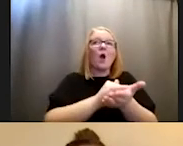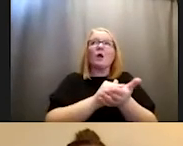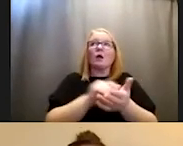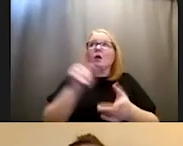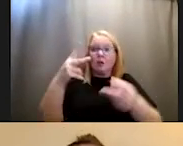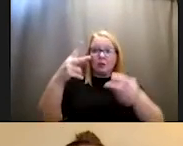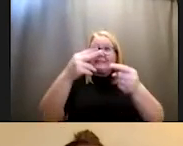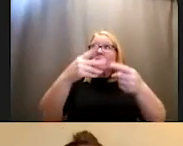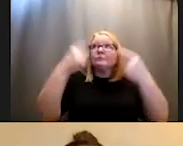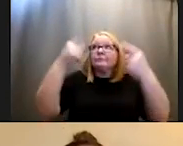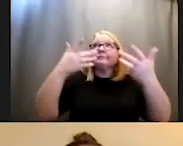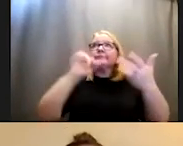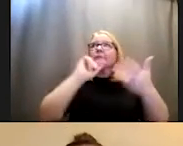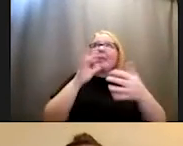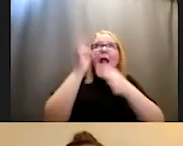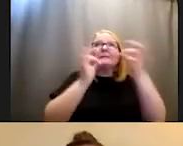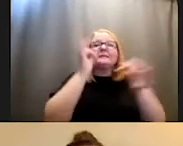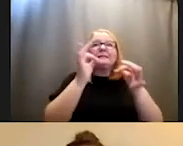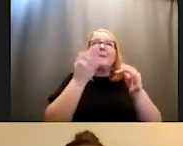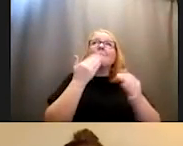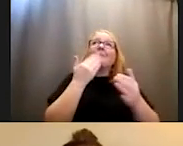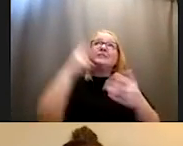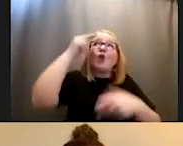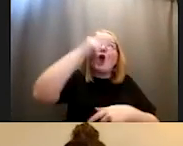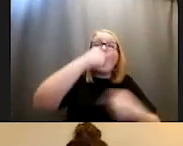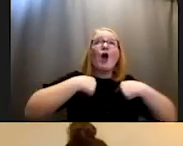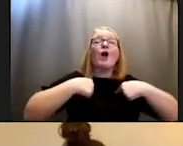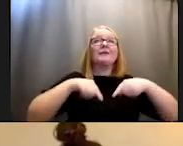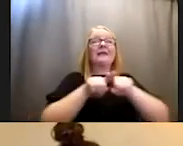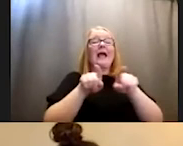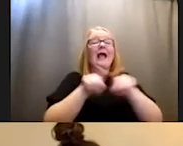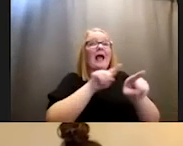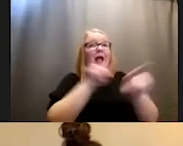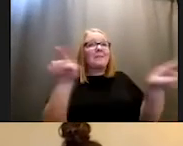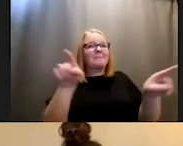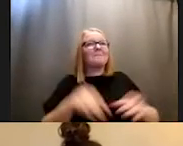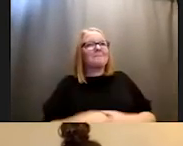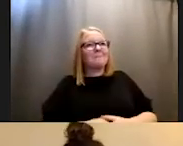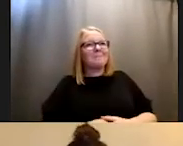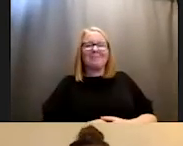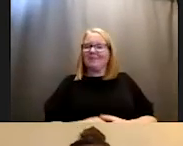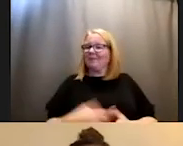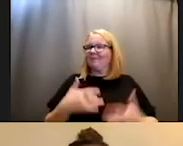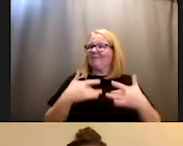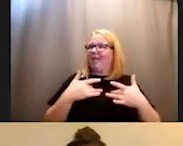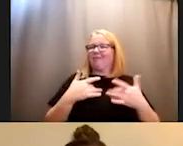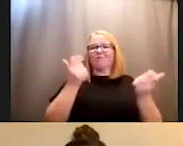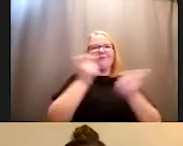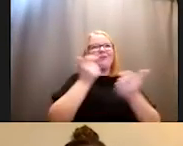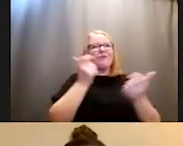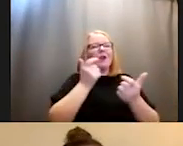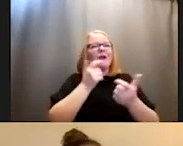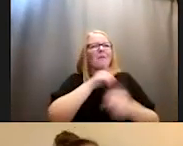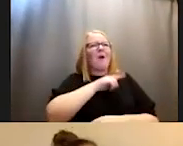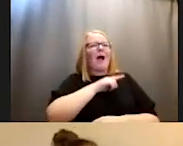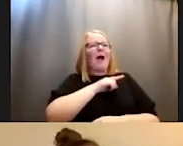asking the models and Mary Quant to come and cut their hair in the Vidal Sassoon style, which I find hilarious because hairstyles